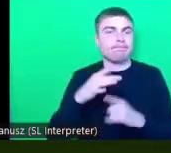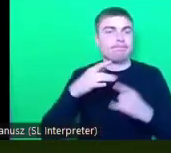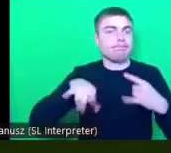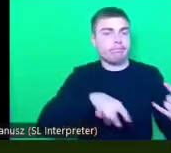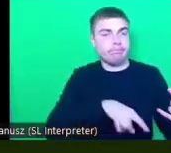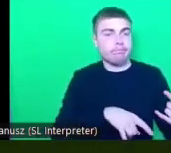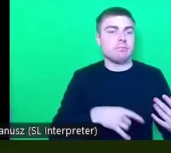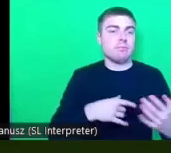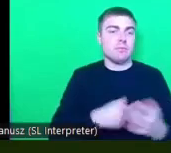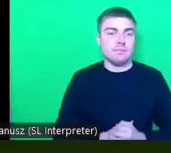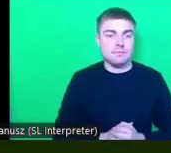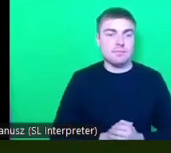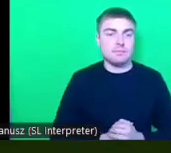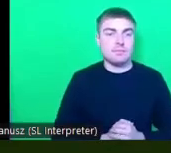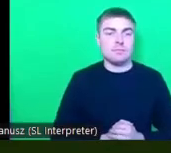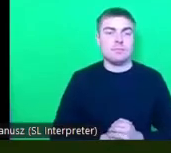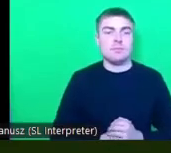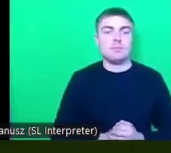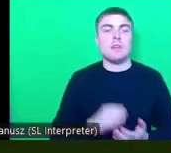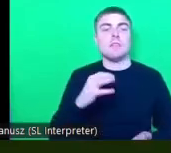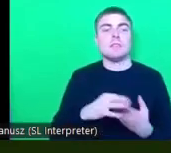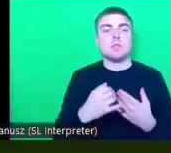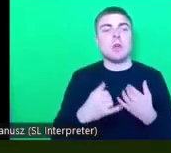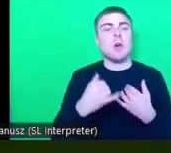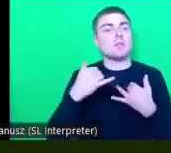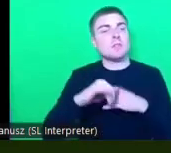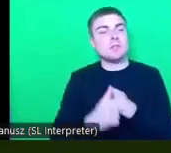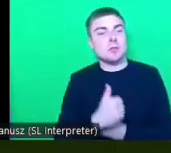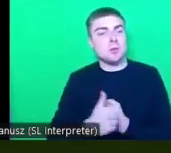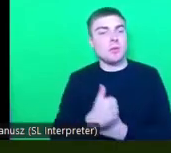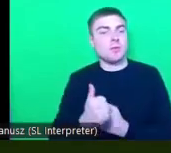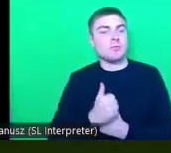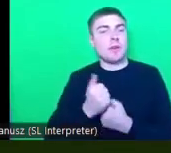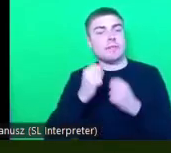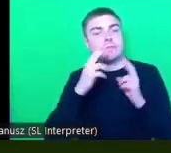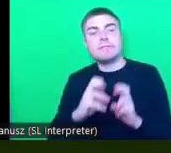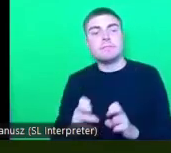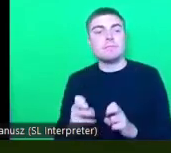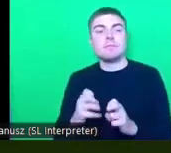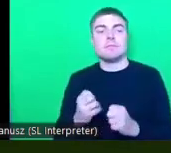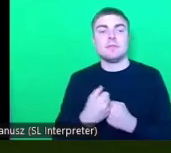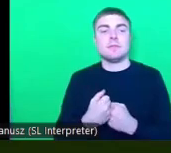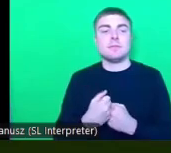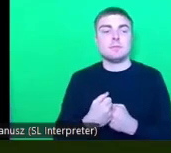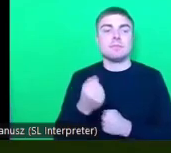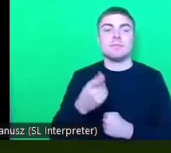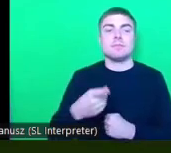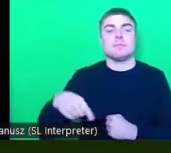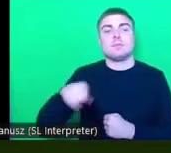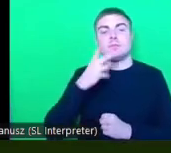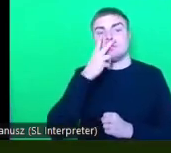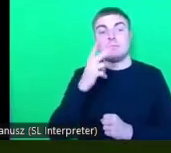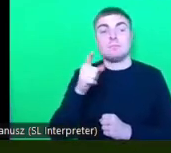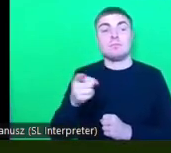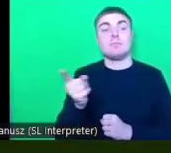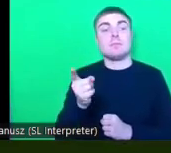that is relevant to include, and also the sort of what managers and the hunters have their goal with the moose population, but that is also not